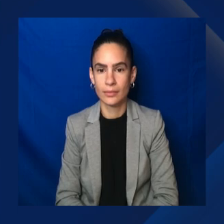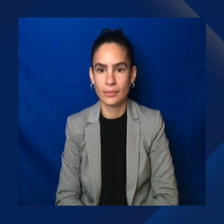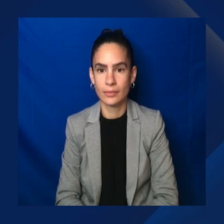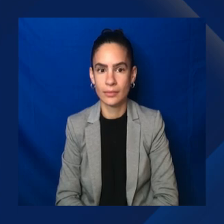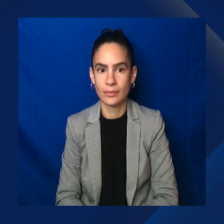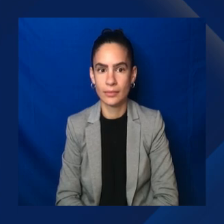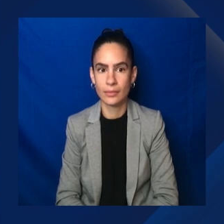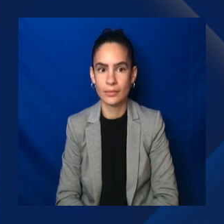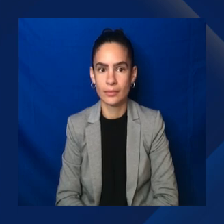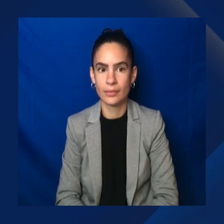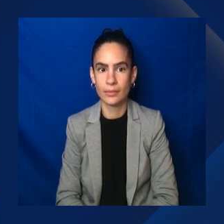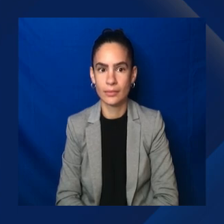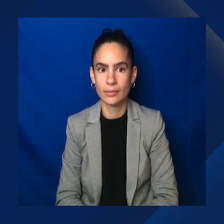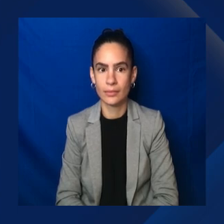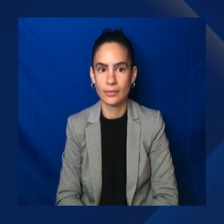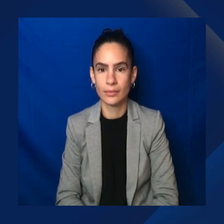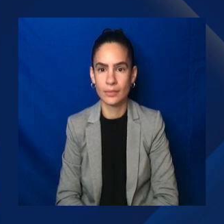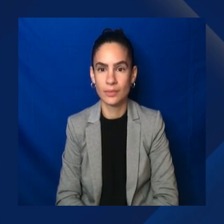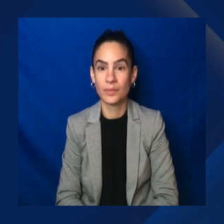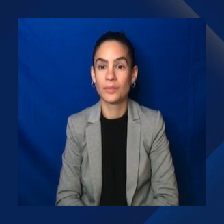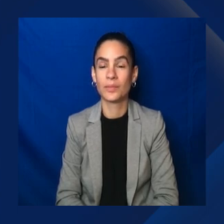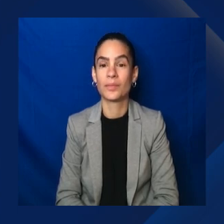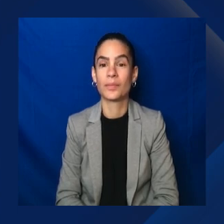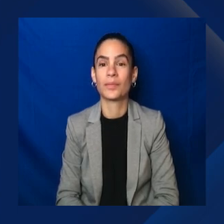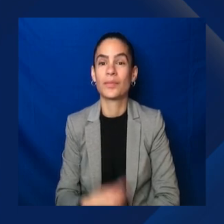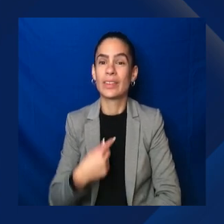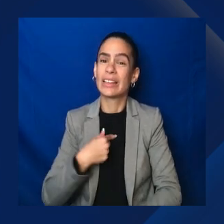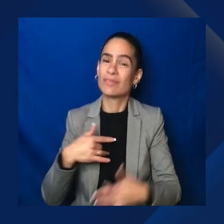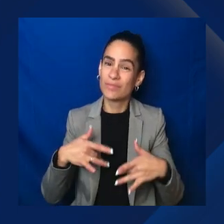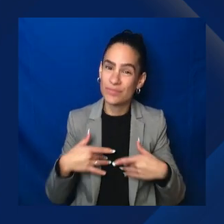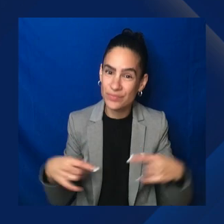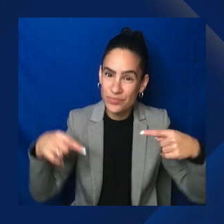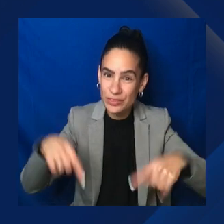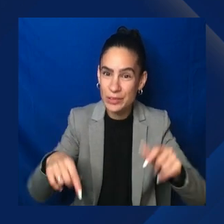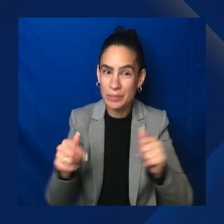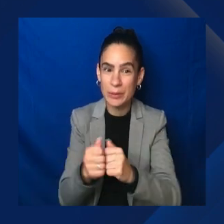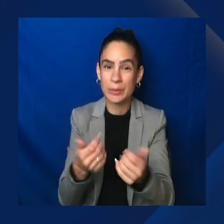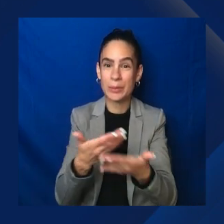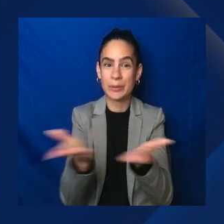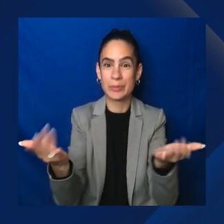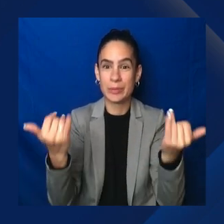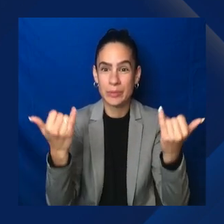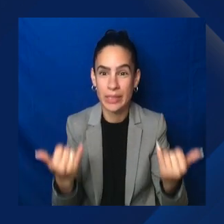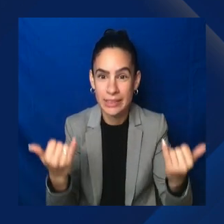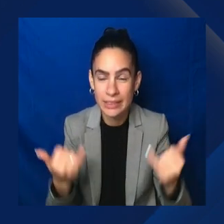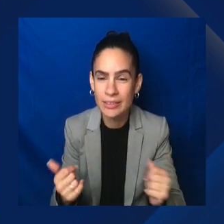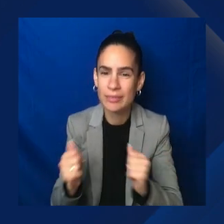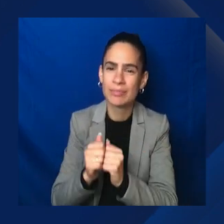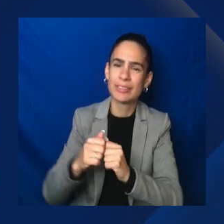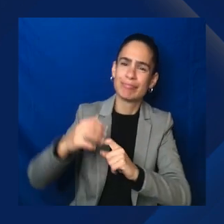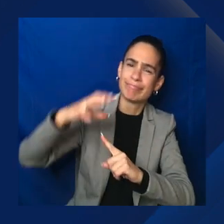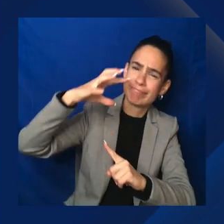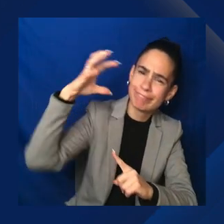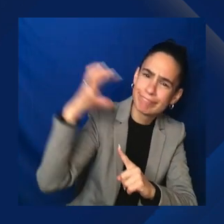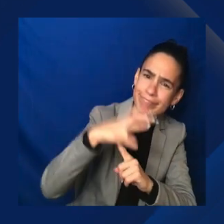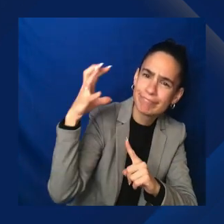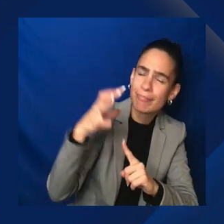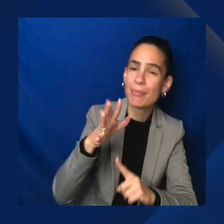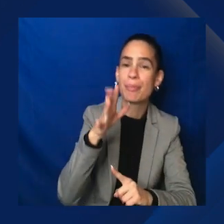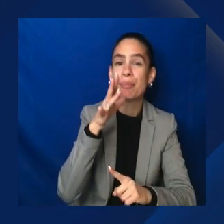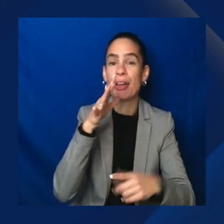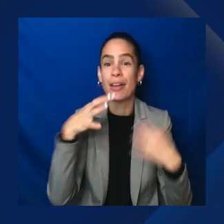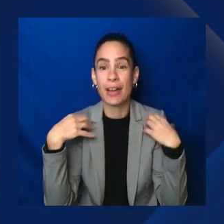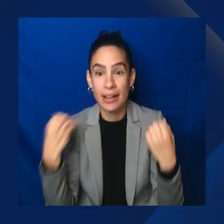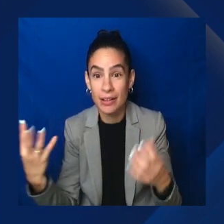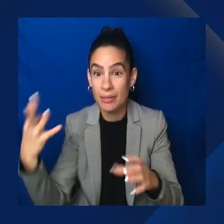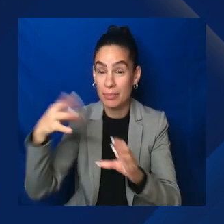I'm grateful to be here with you all today, with champions of maternal health and health equity within the administration and on the Hill, and